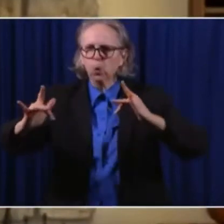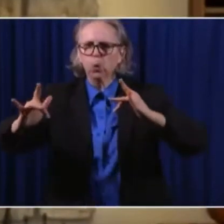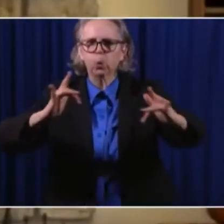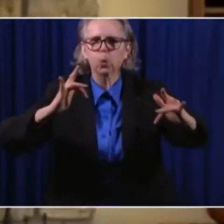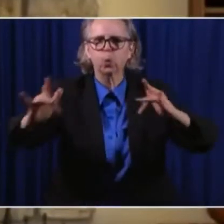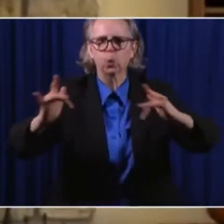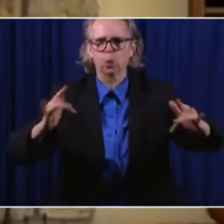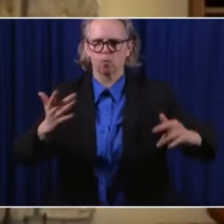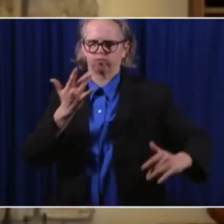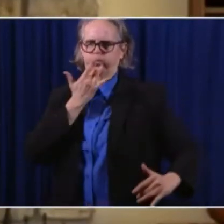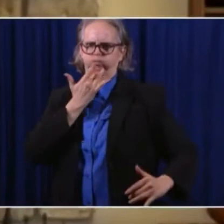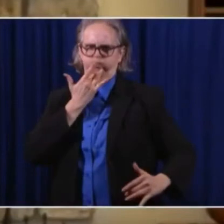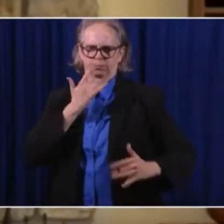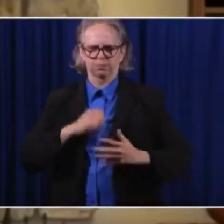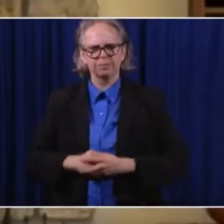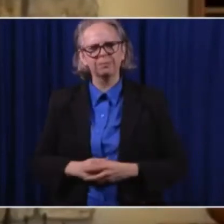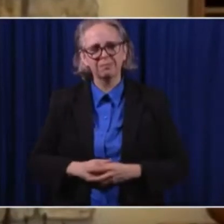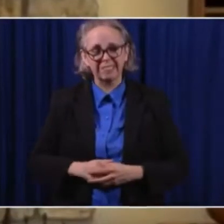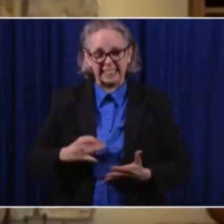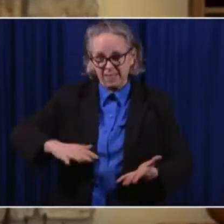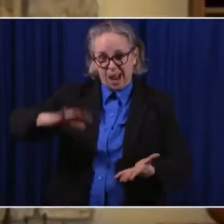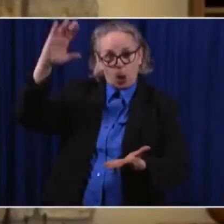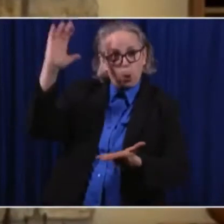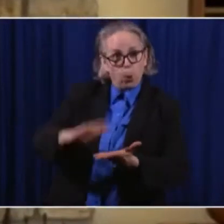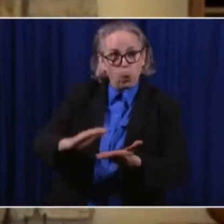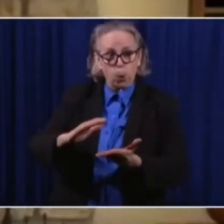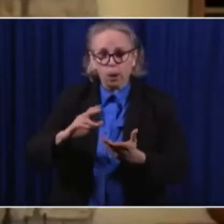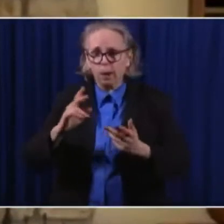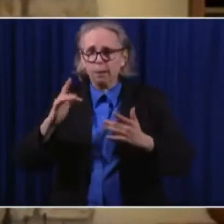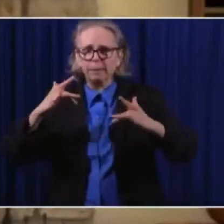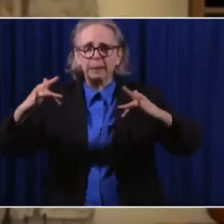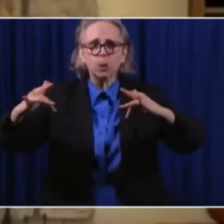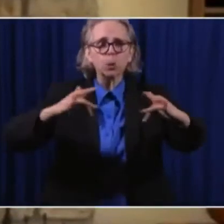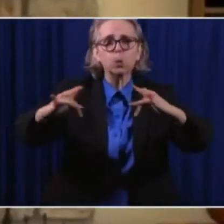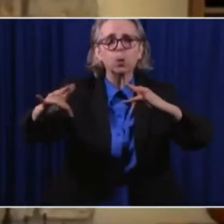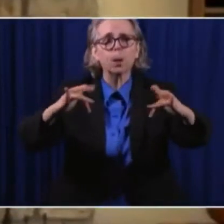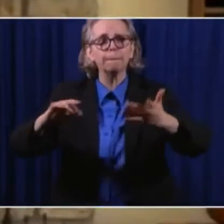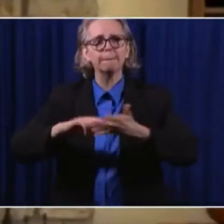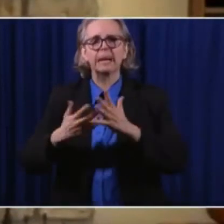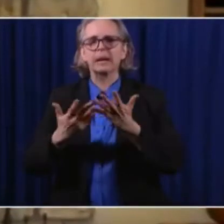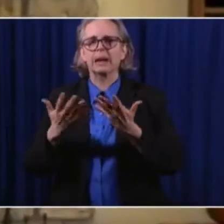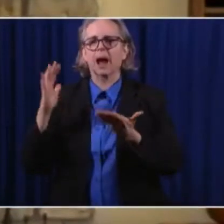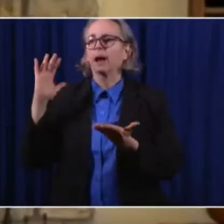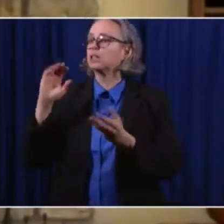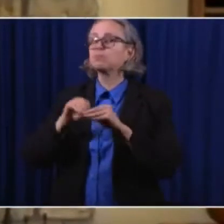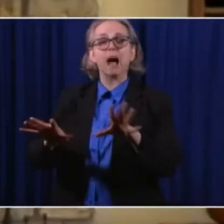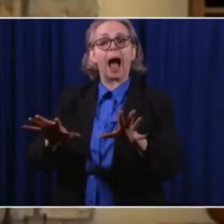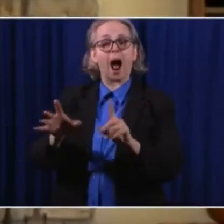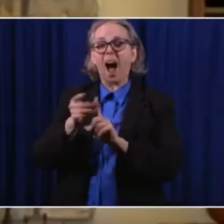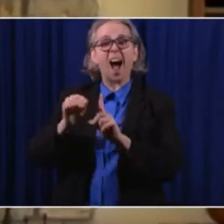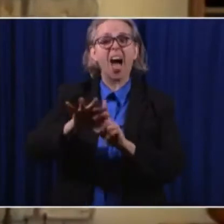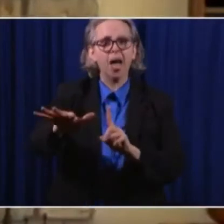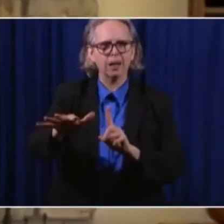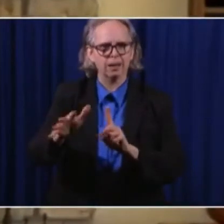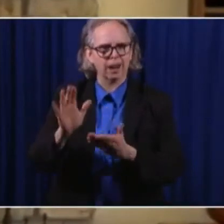30%, we saw the impact it had in the spring. We're not shutting businesses